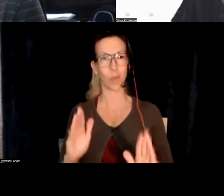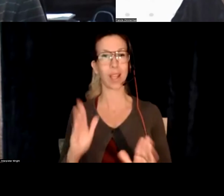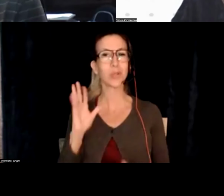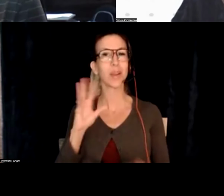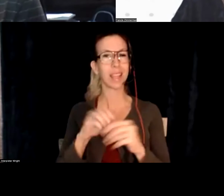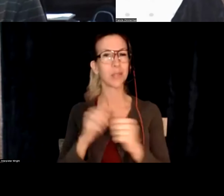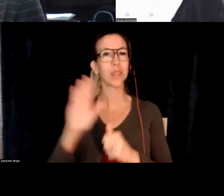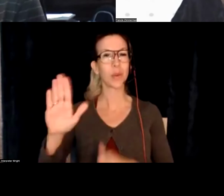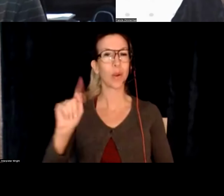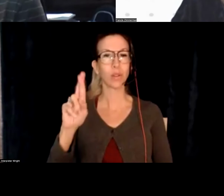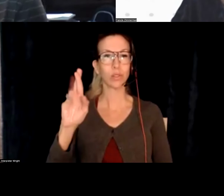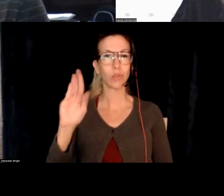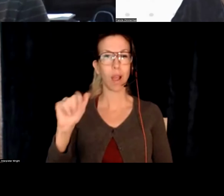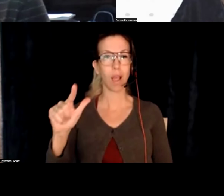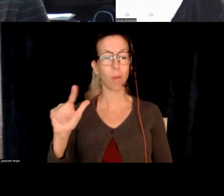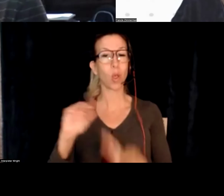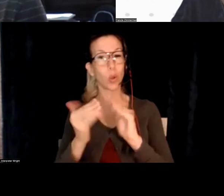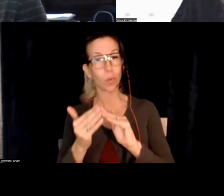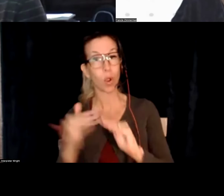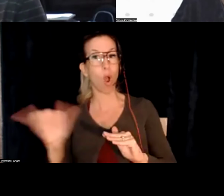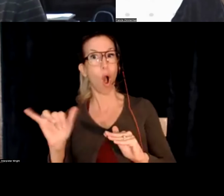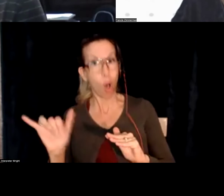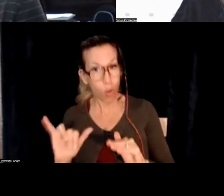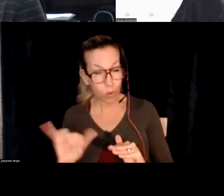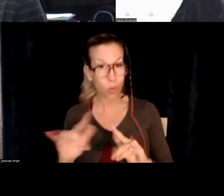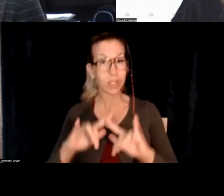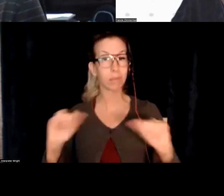community and also encourage youth engagement